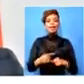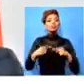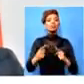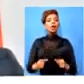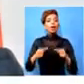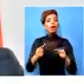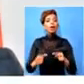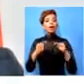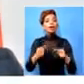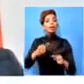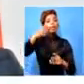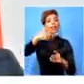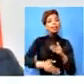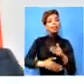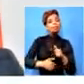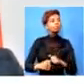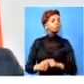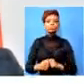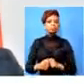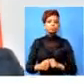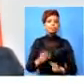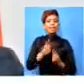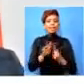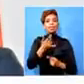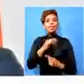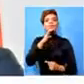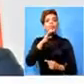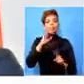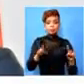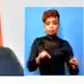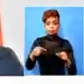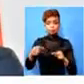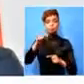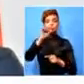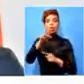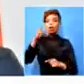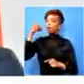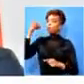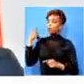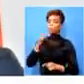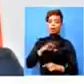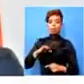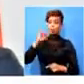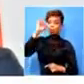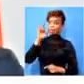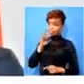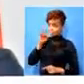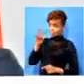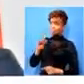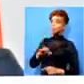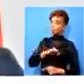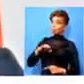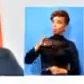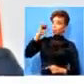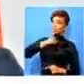struggle against your former comrades who have become corrupt elements. You have got to push until such